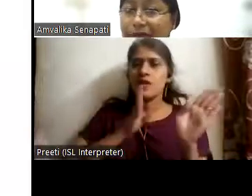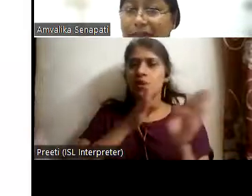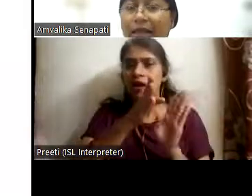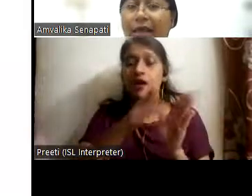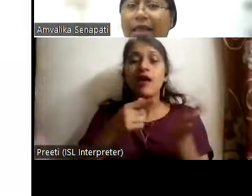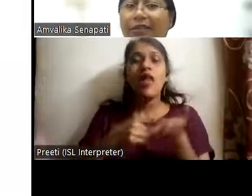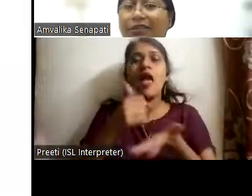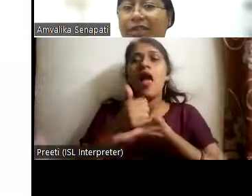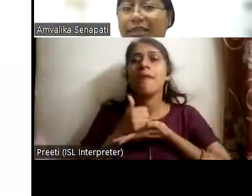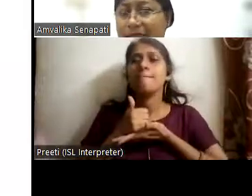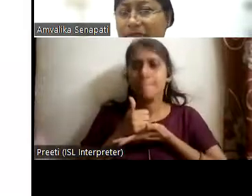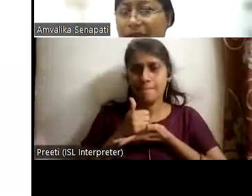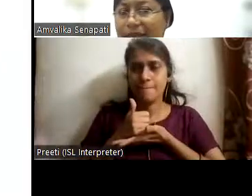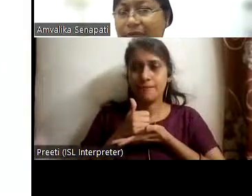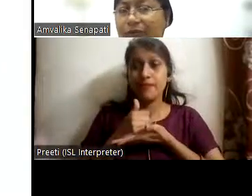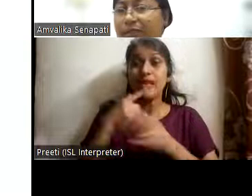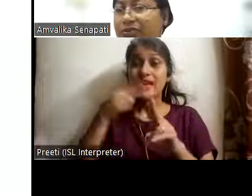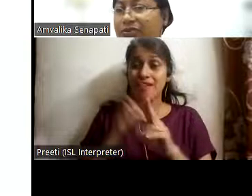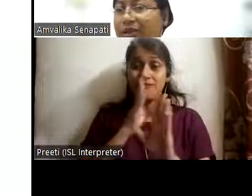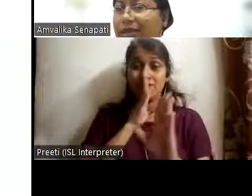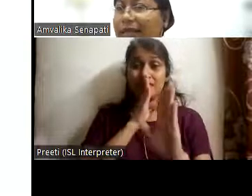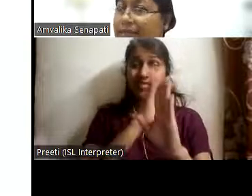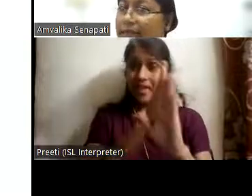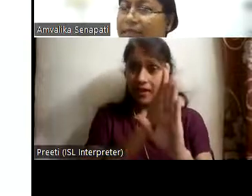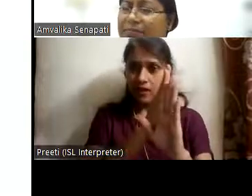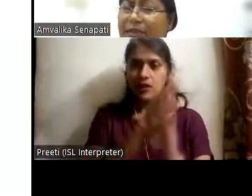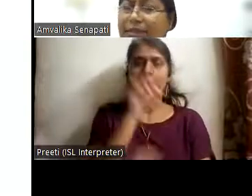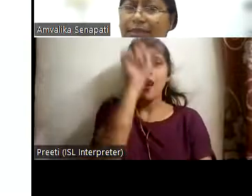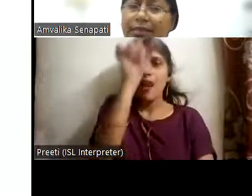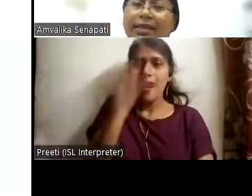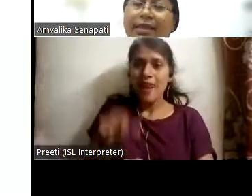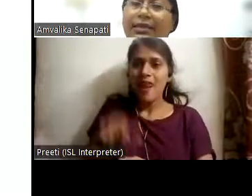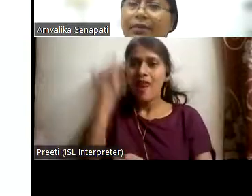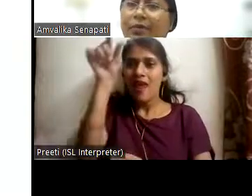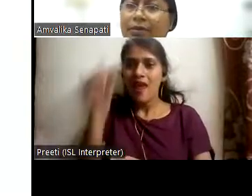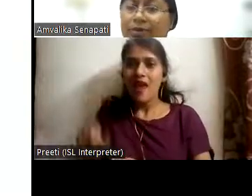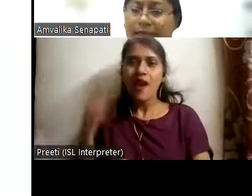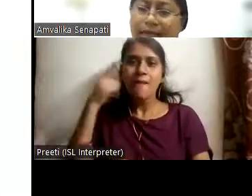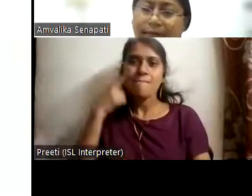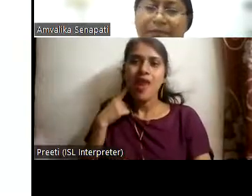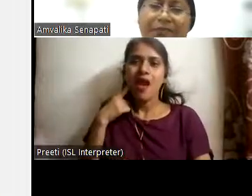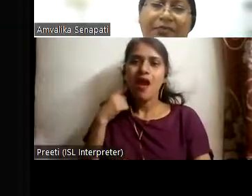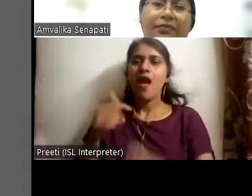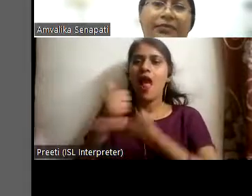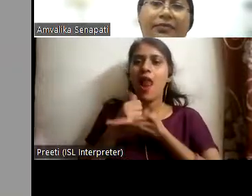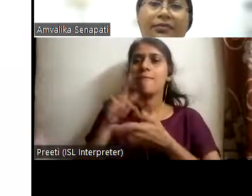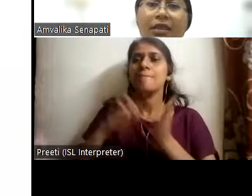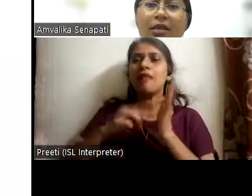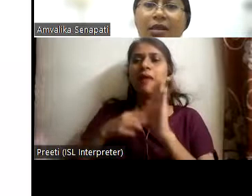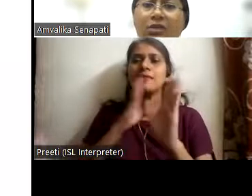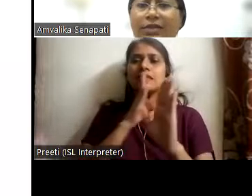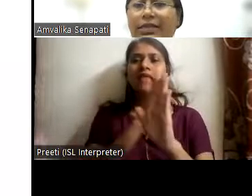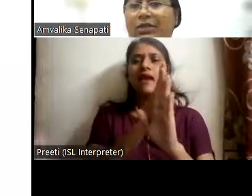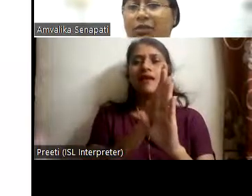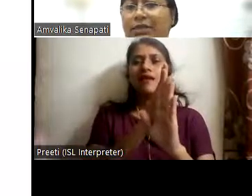in level. And if the tiles are straight with the straight lines, it means that they can keep going straight ahead.